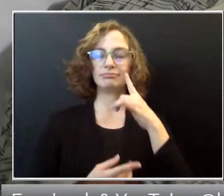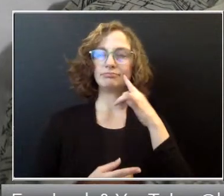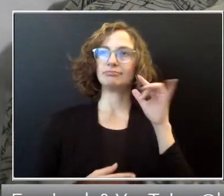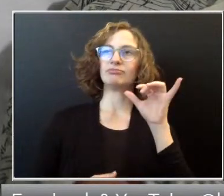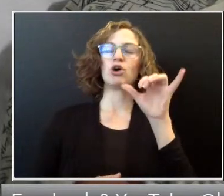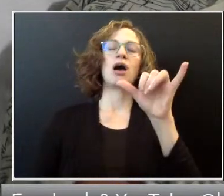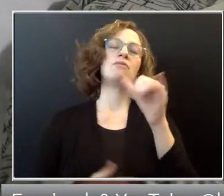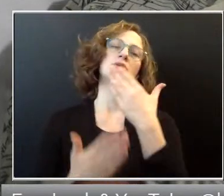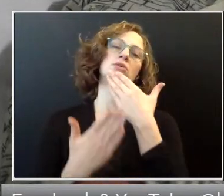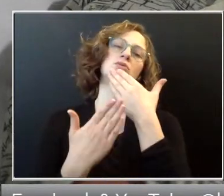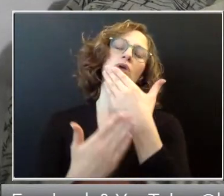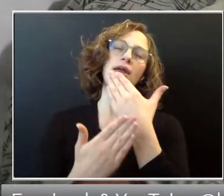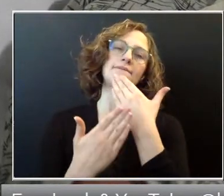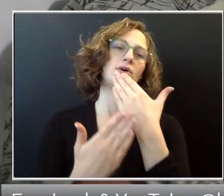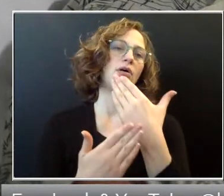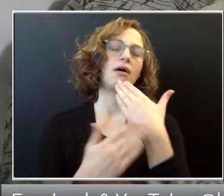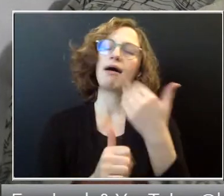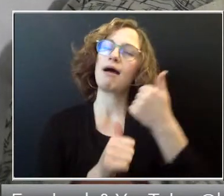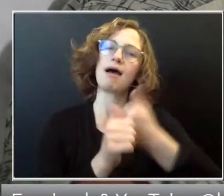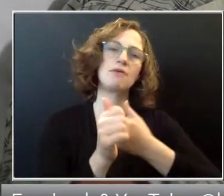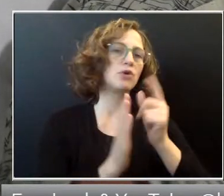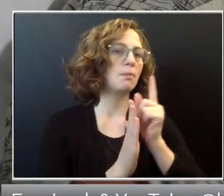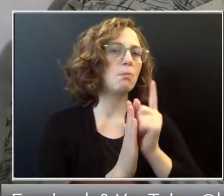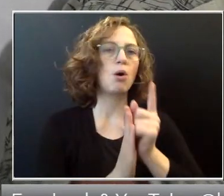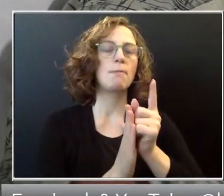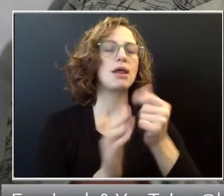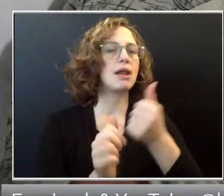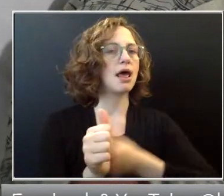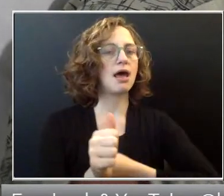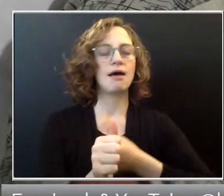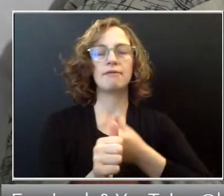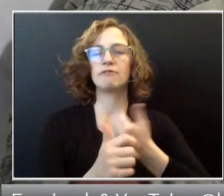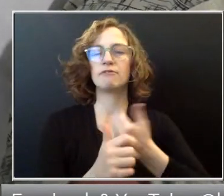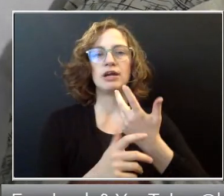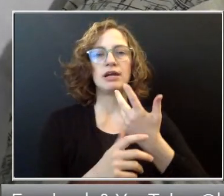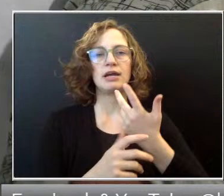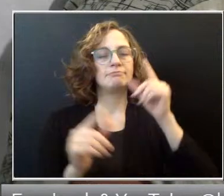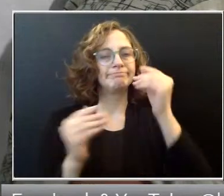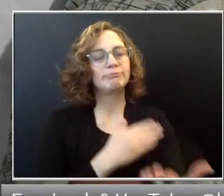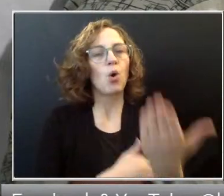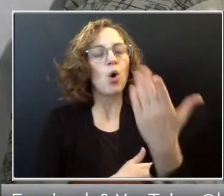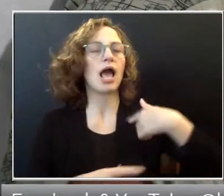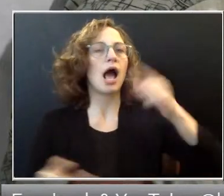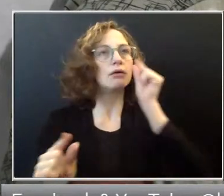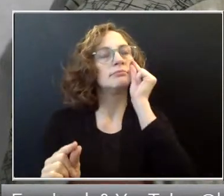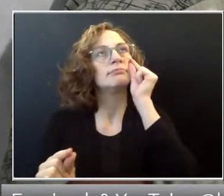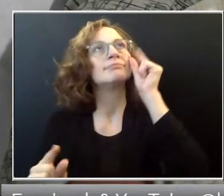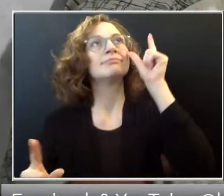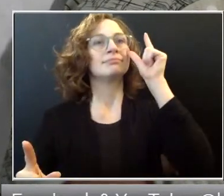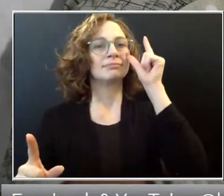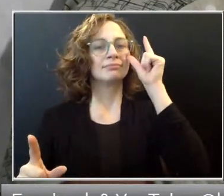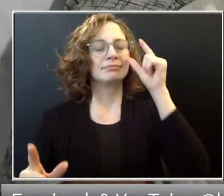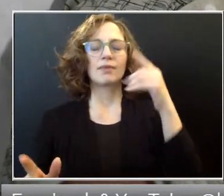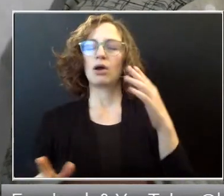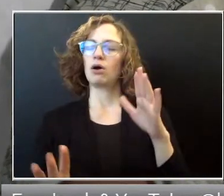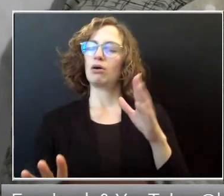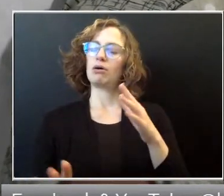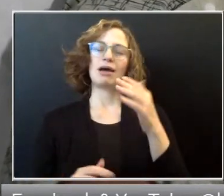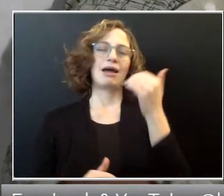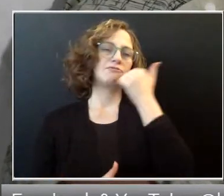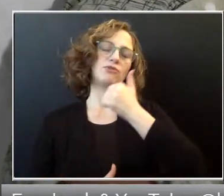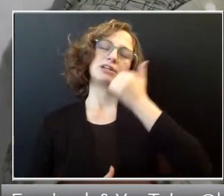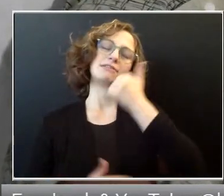Every moment, every day I wake up and open my eyes, I will be forever, ever